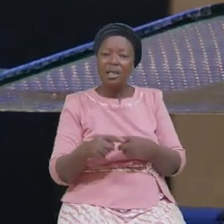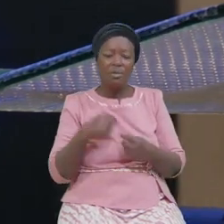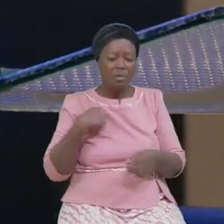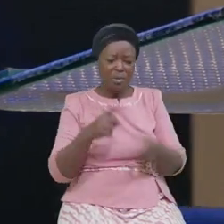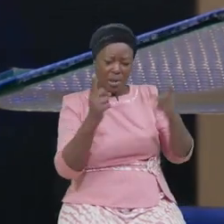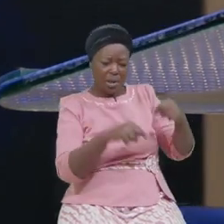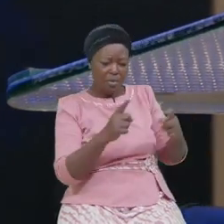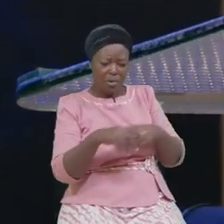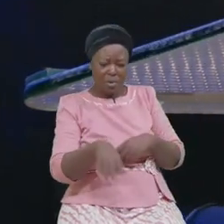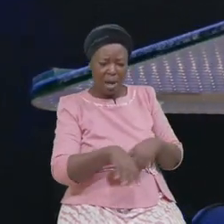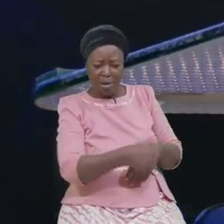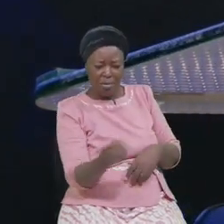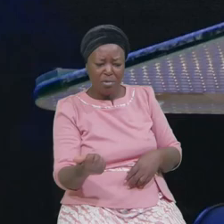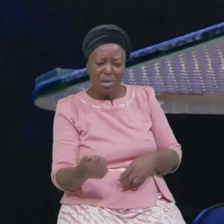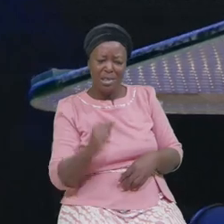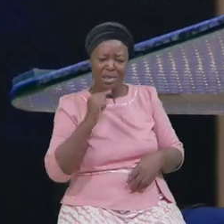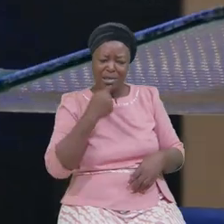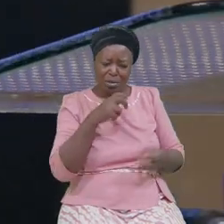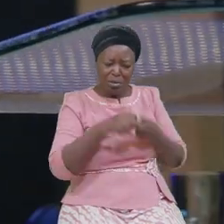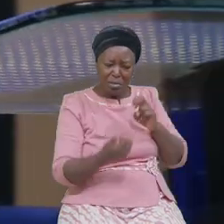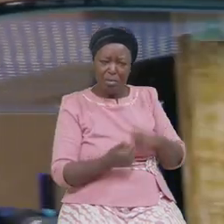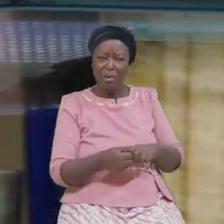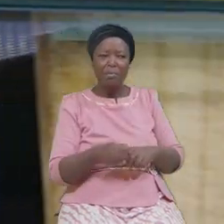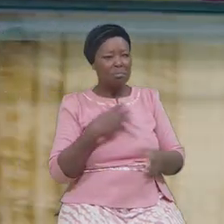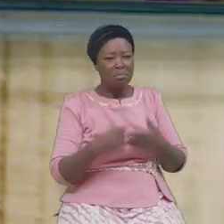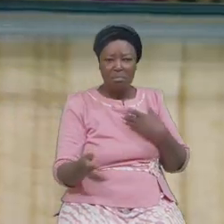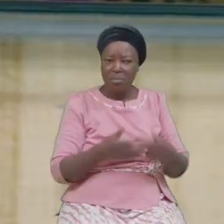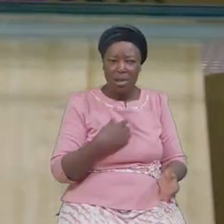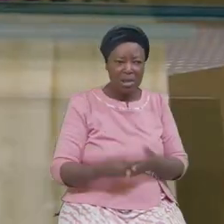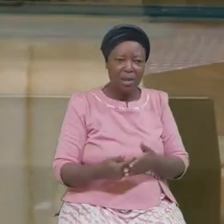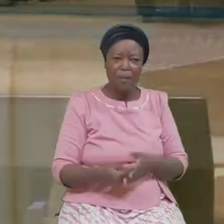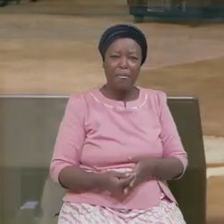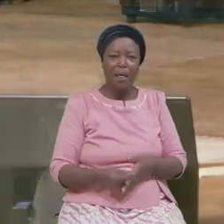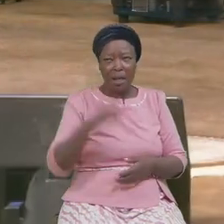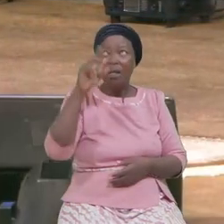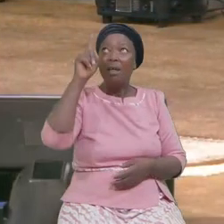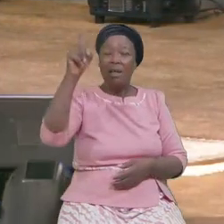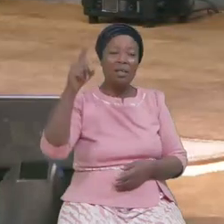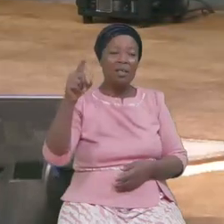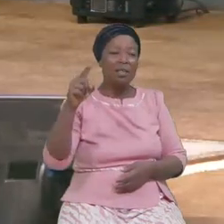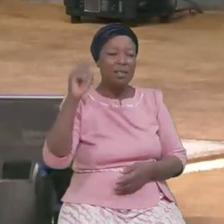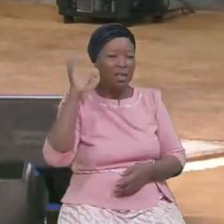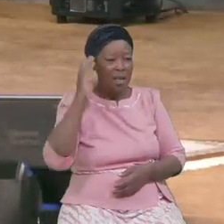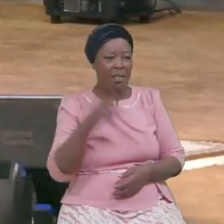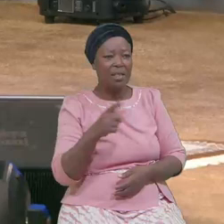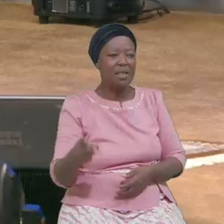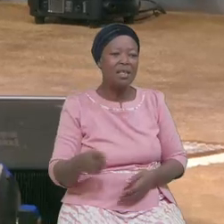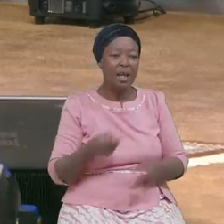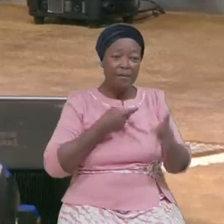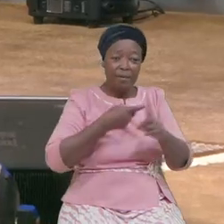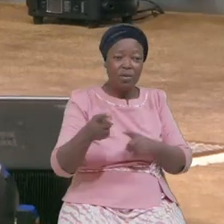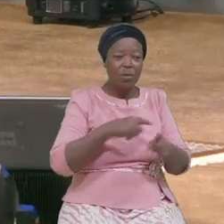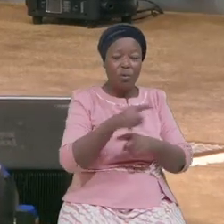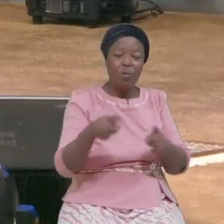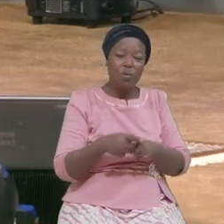into another predicament. Nevertheless, he regarded their affliction when he